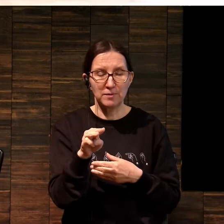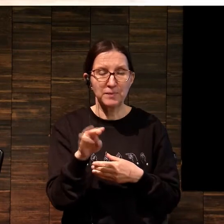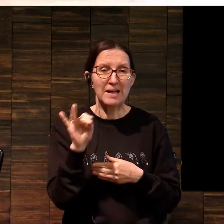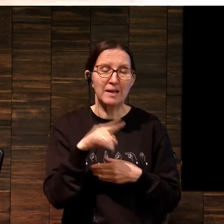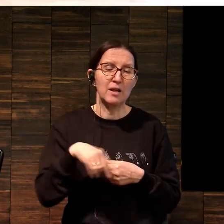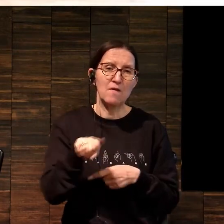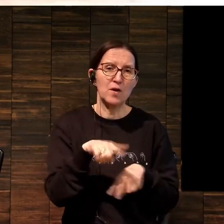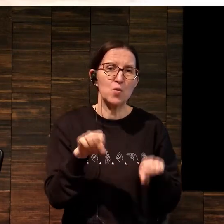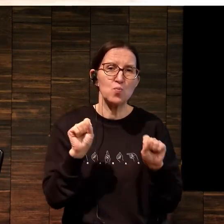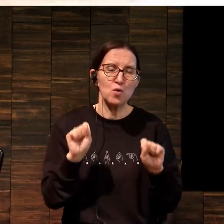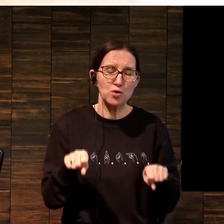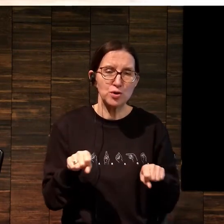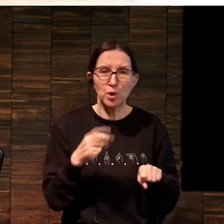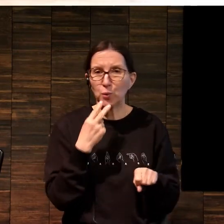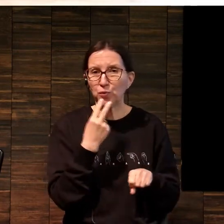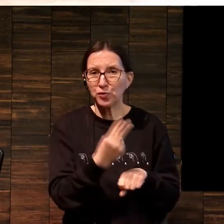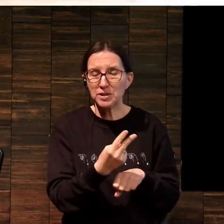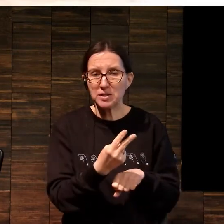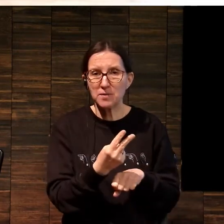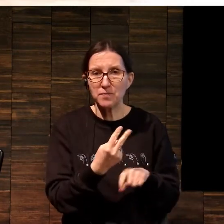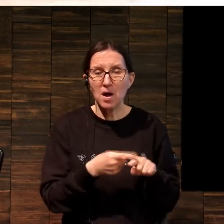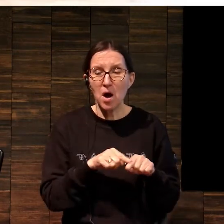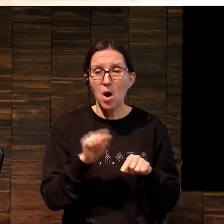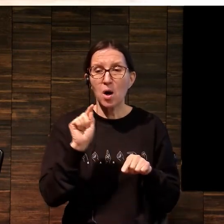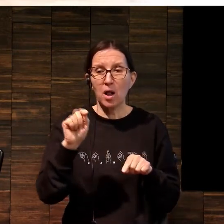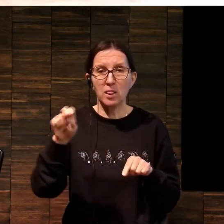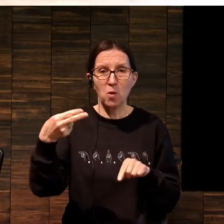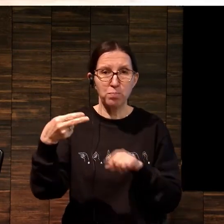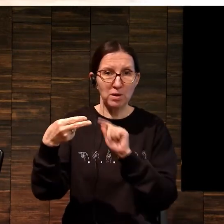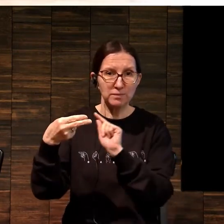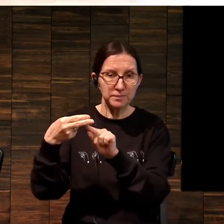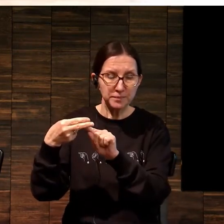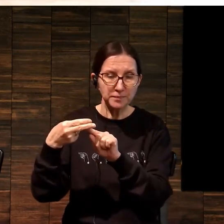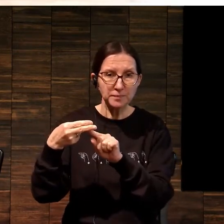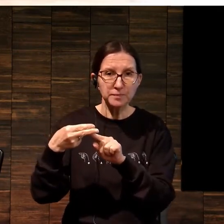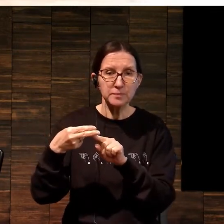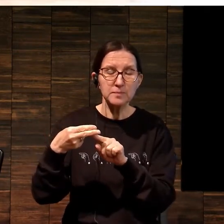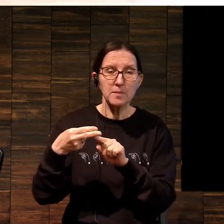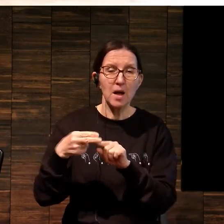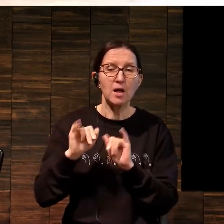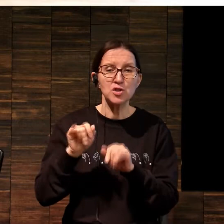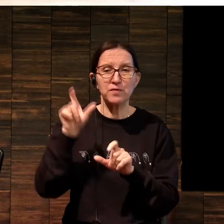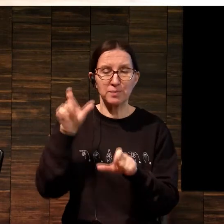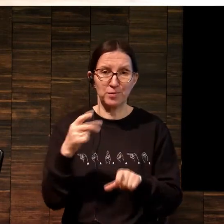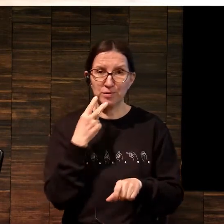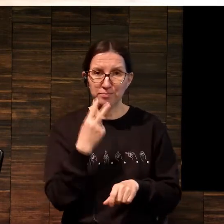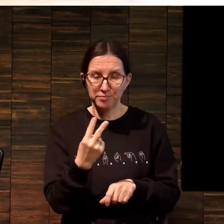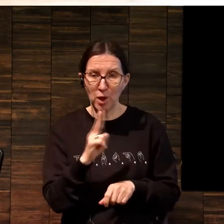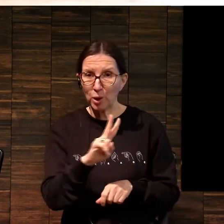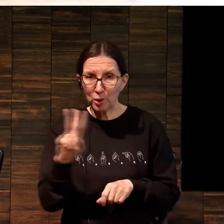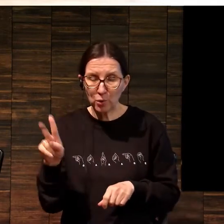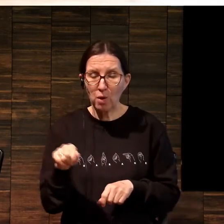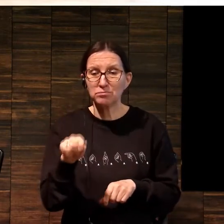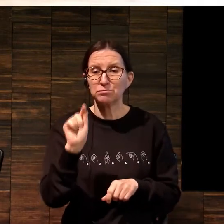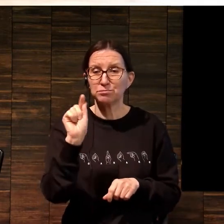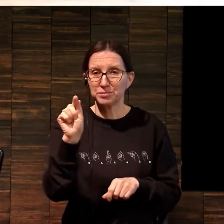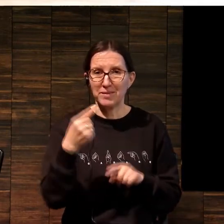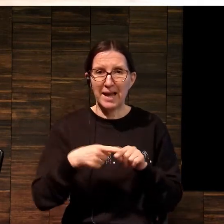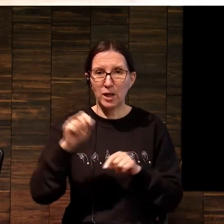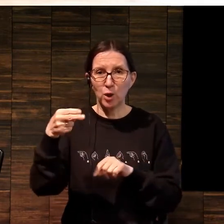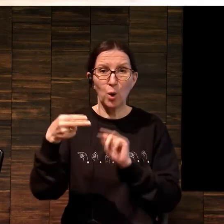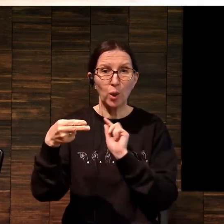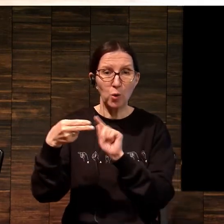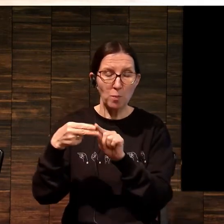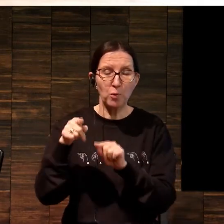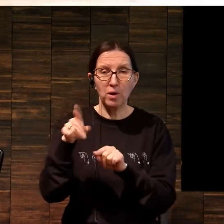little button on the screen, you pop it open, and you click buttons to change color contrast, you make text larger, you